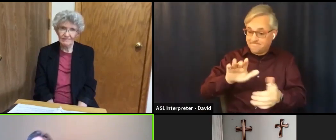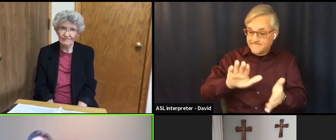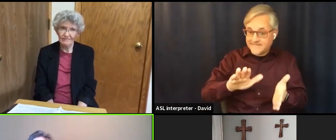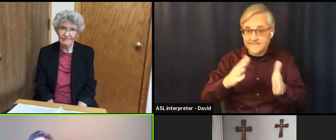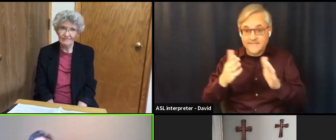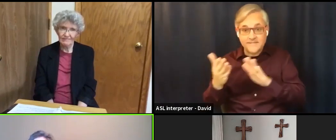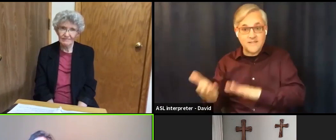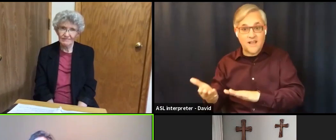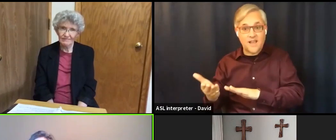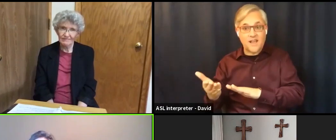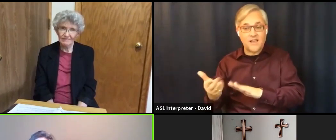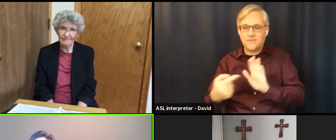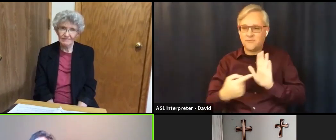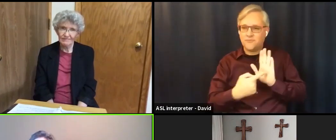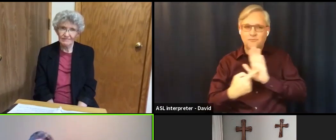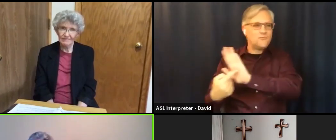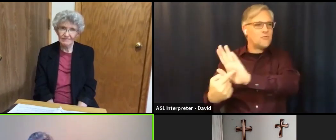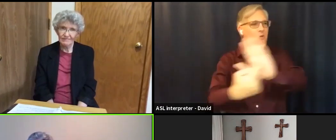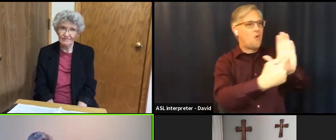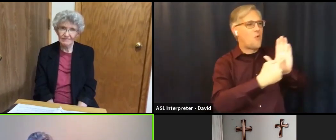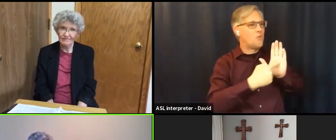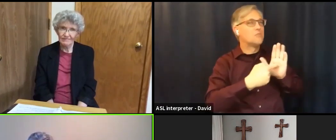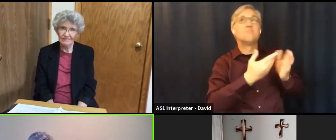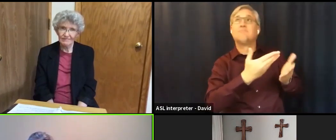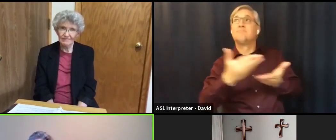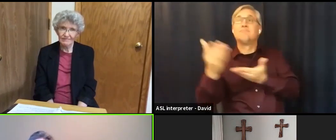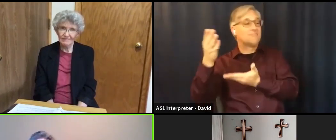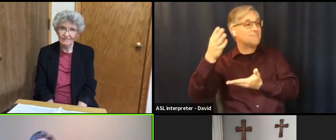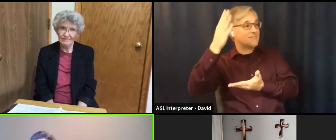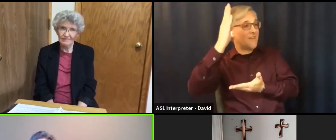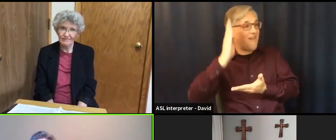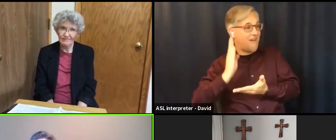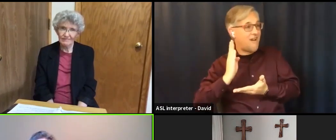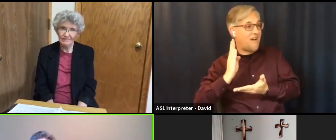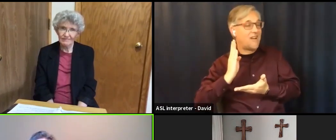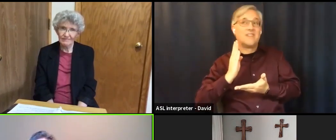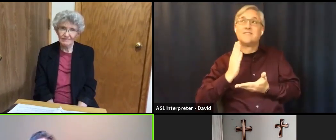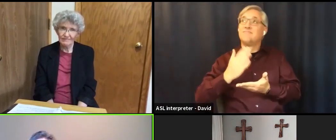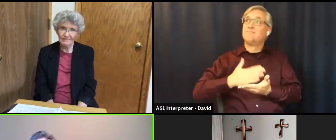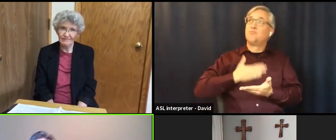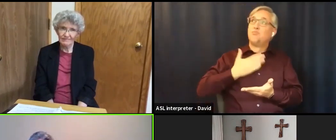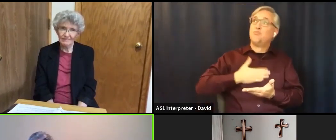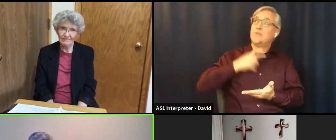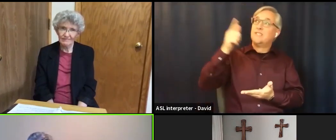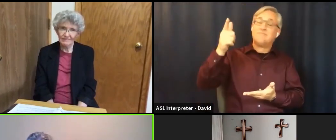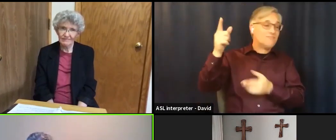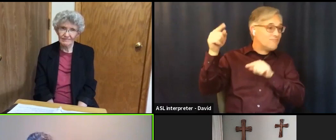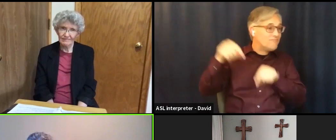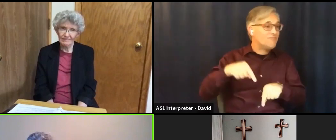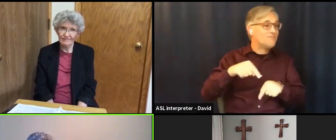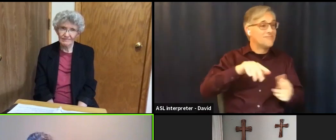to the truth that God is willing to die for us.